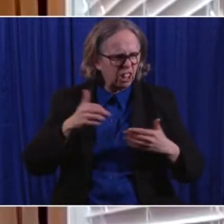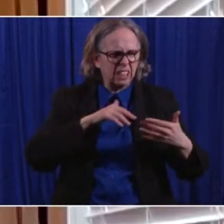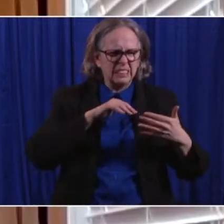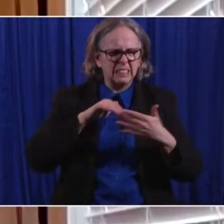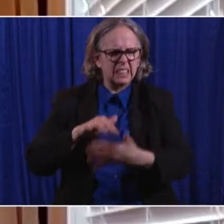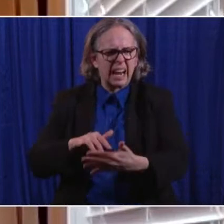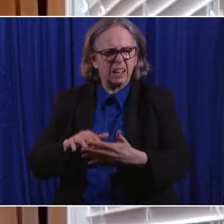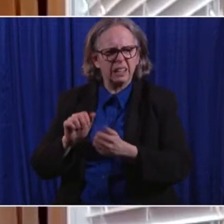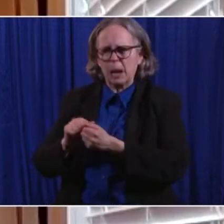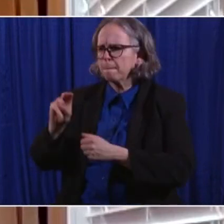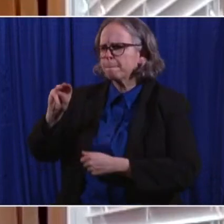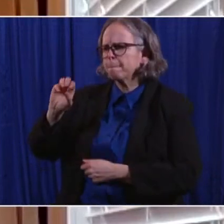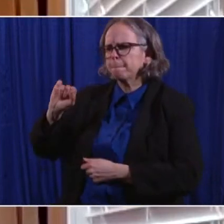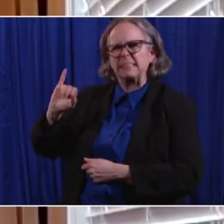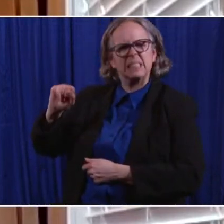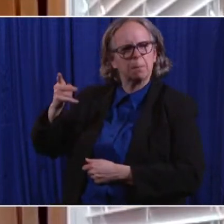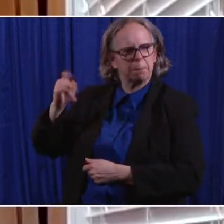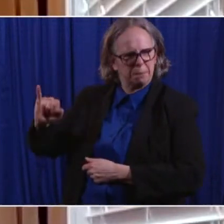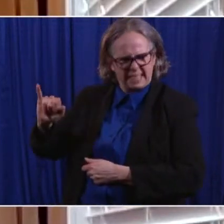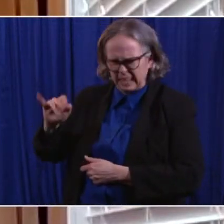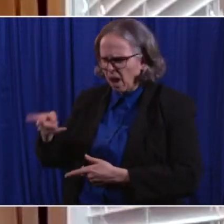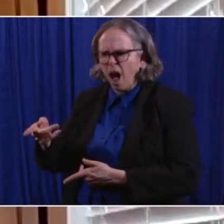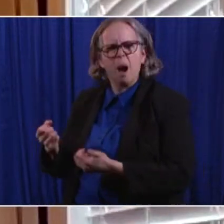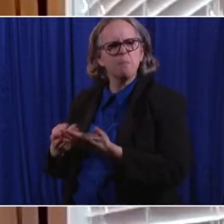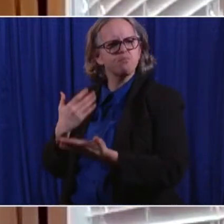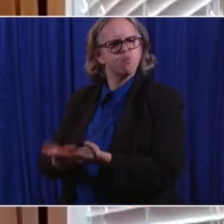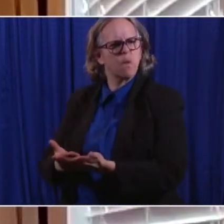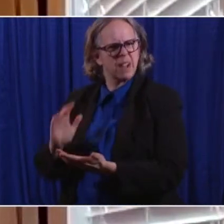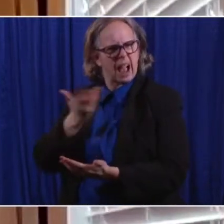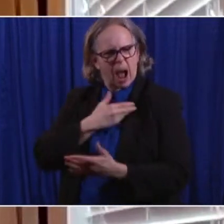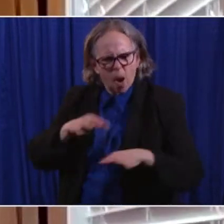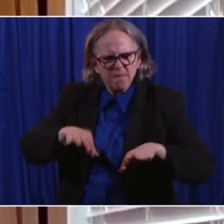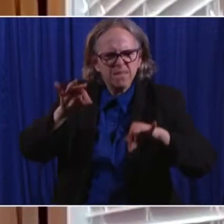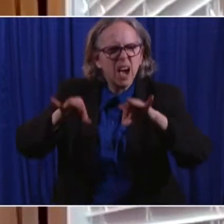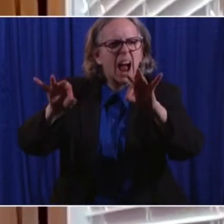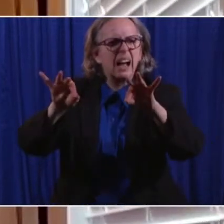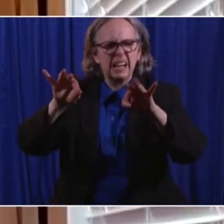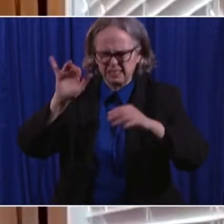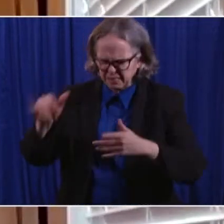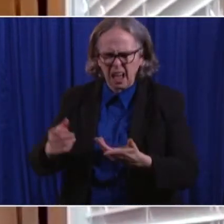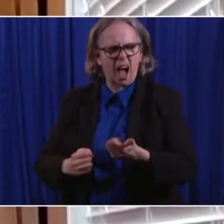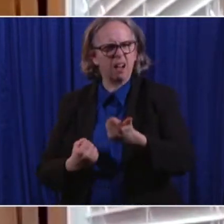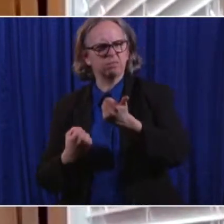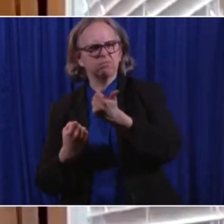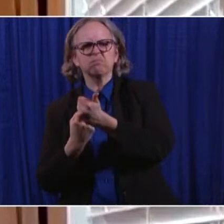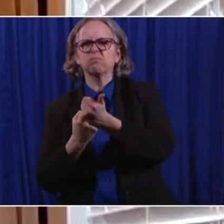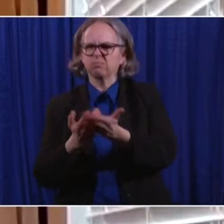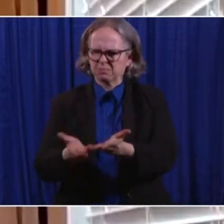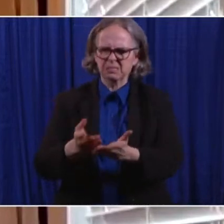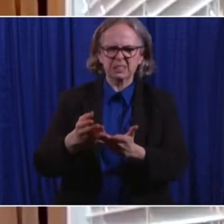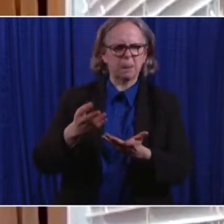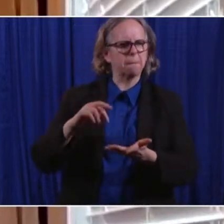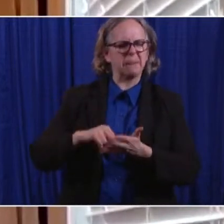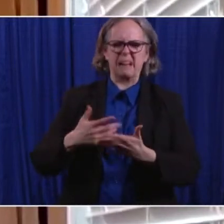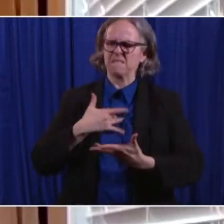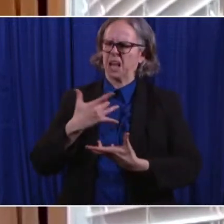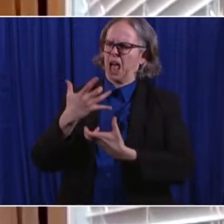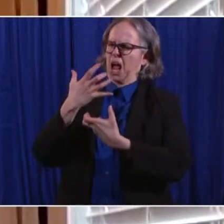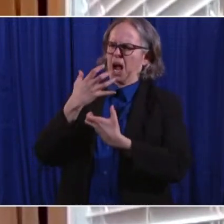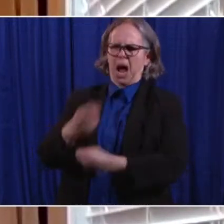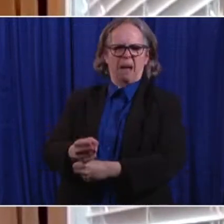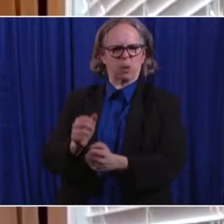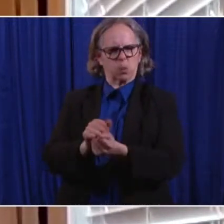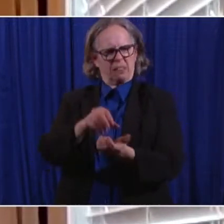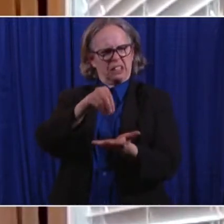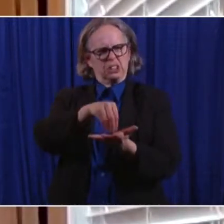on December 18th by the CDC. So this allows us to be confident that a student who is